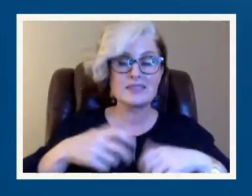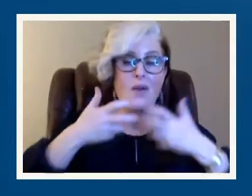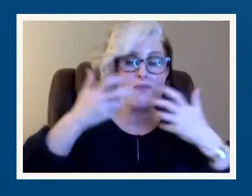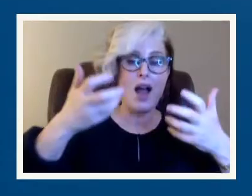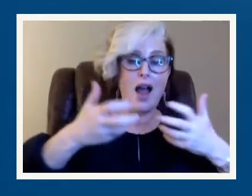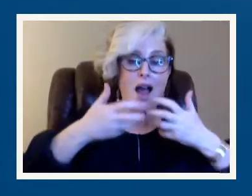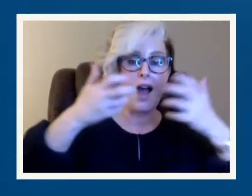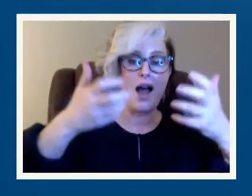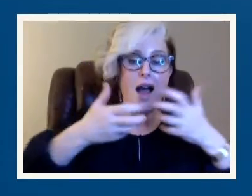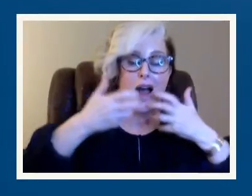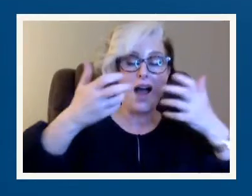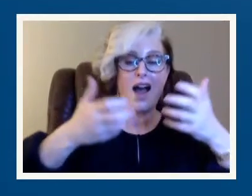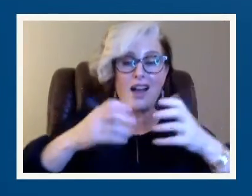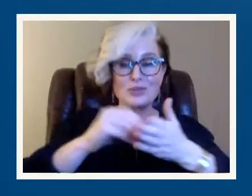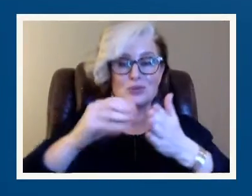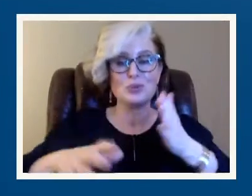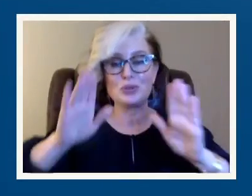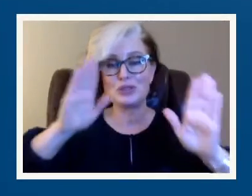right?